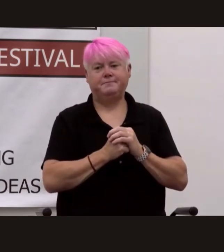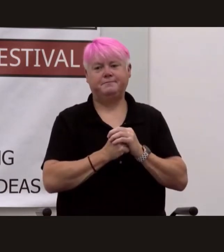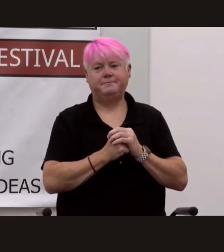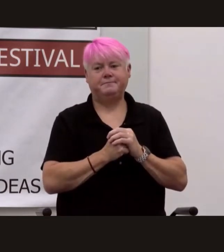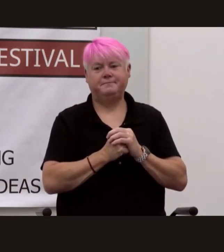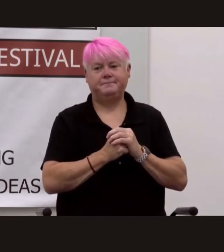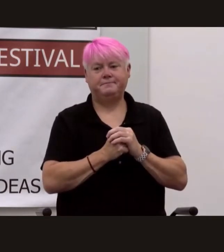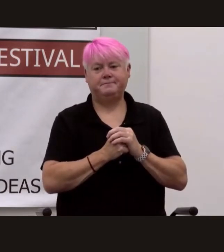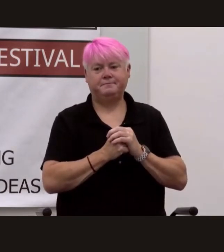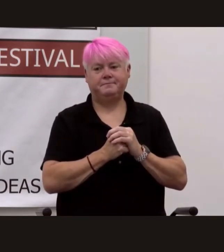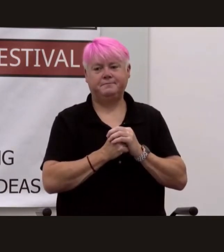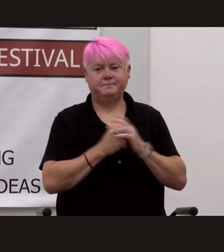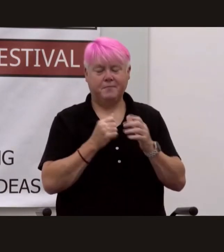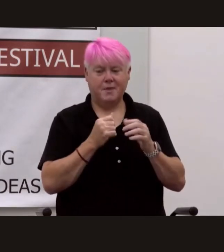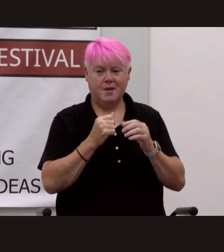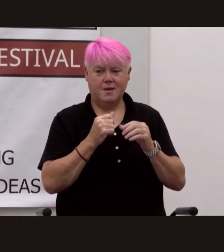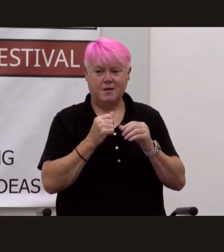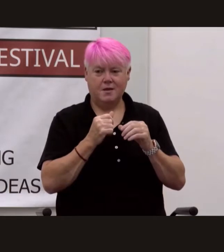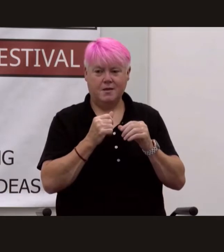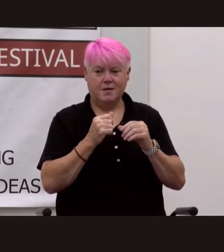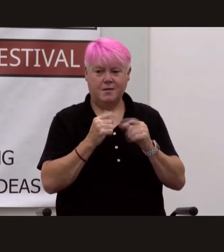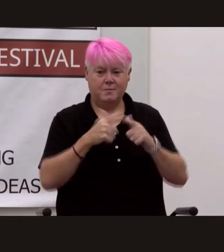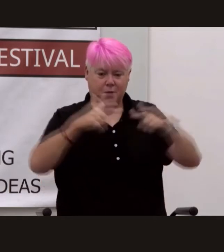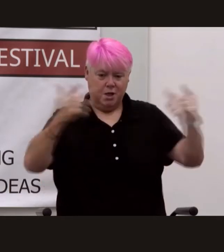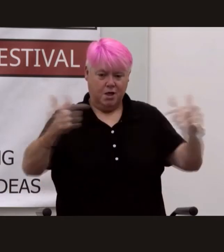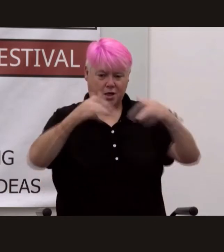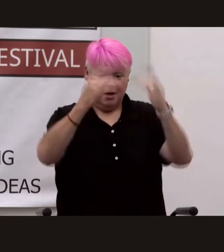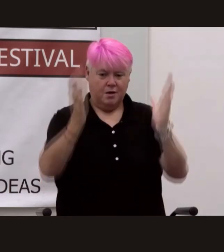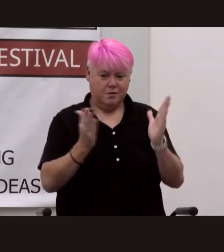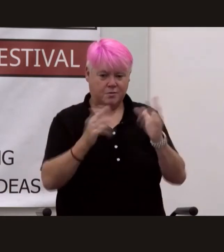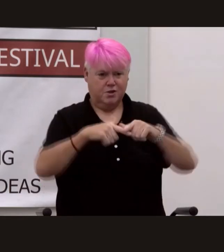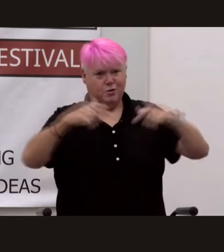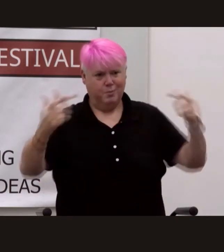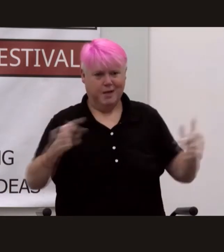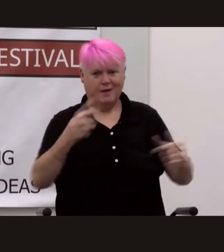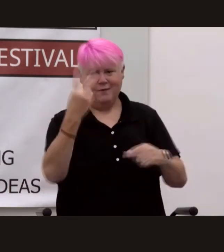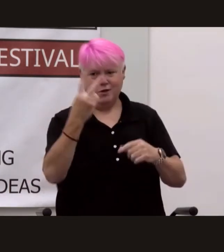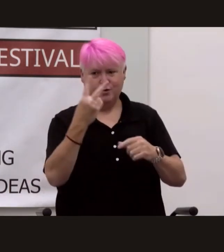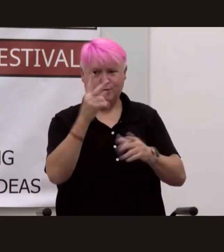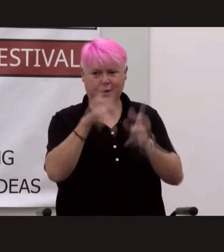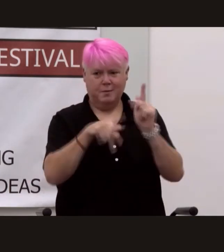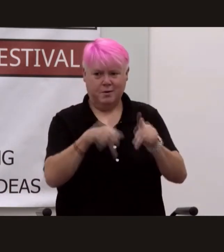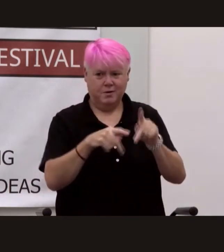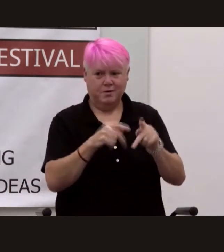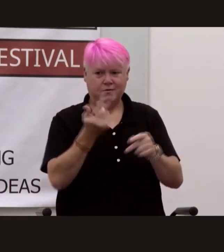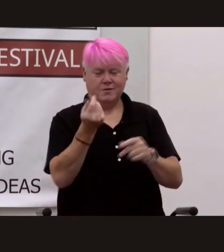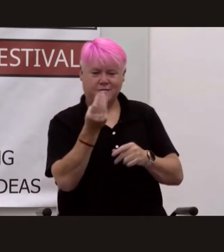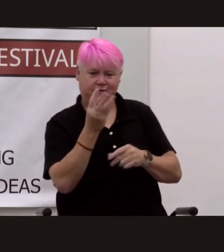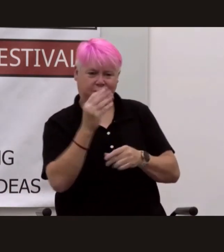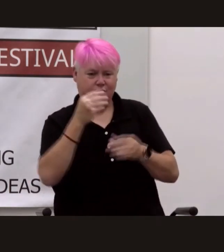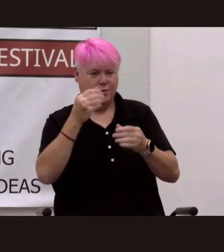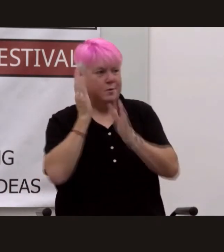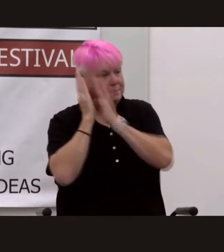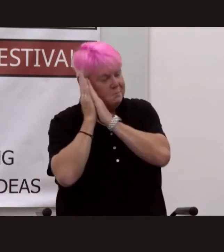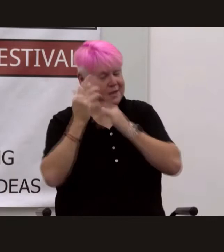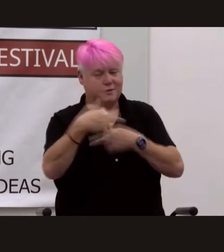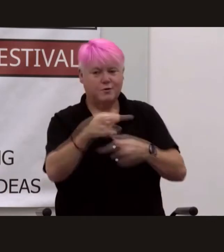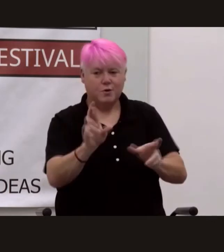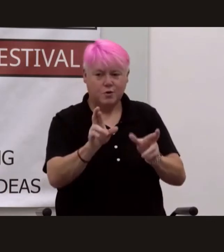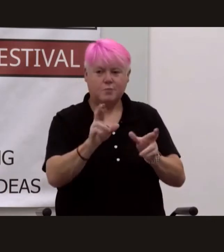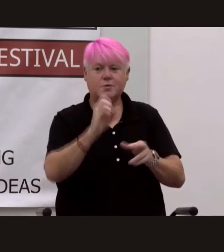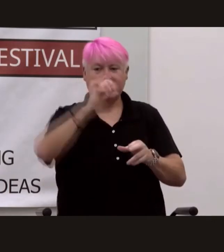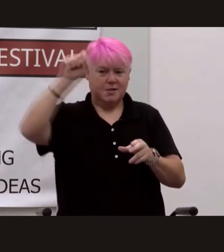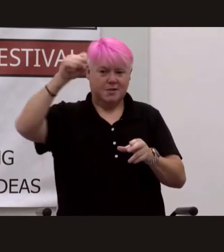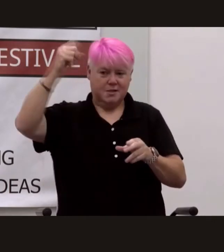The great house was far too large for 2 people. Several bedrooms, the sunroom, the drawing room were never